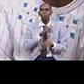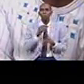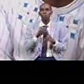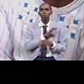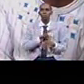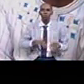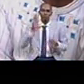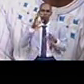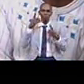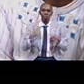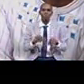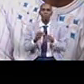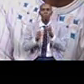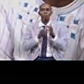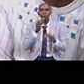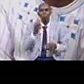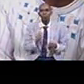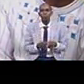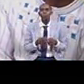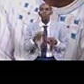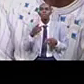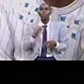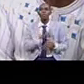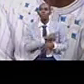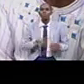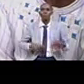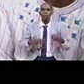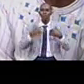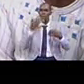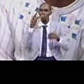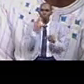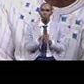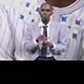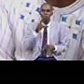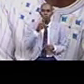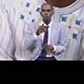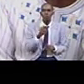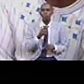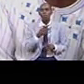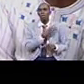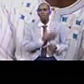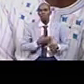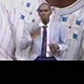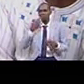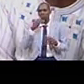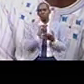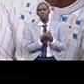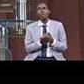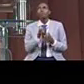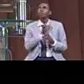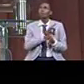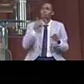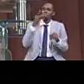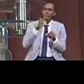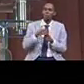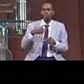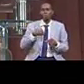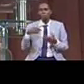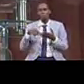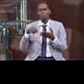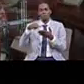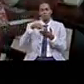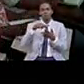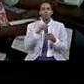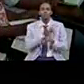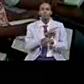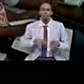year, everything the Lord has promised you, and you have said, oh Lord, you promised me this, you promised me this, the Lord is going to fulfill